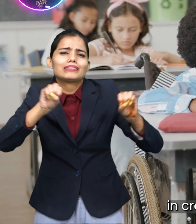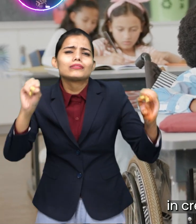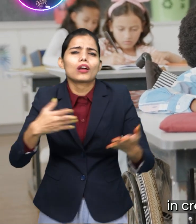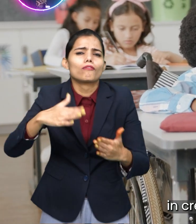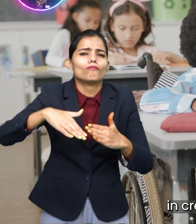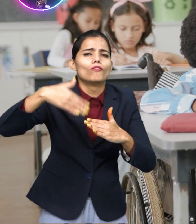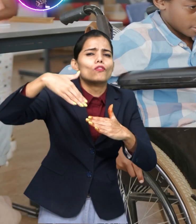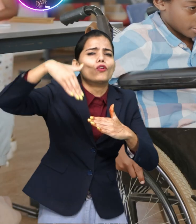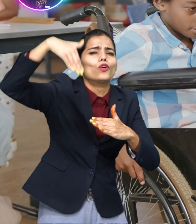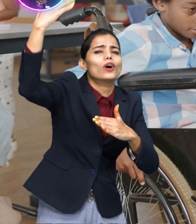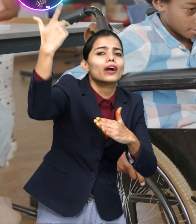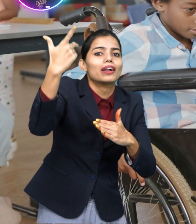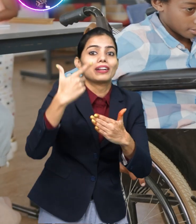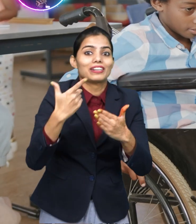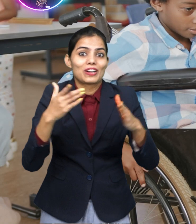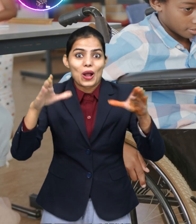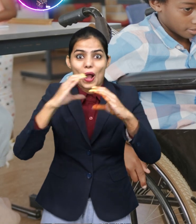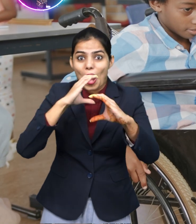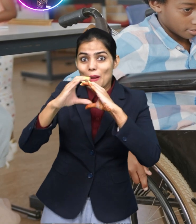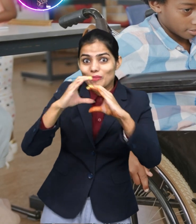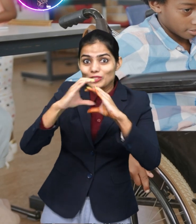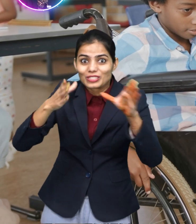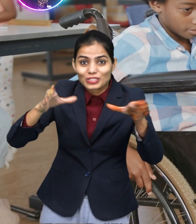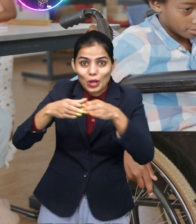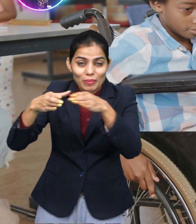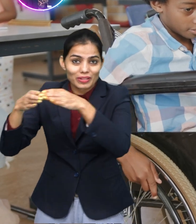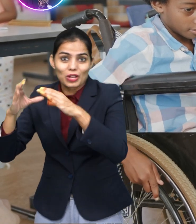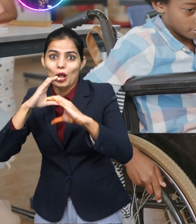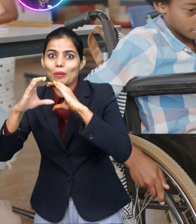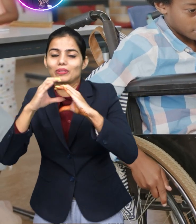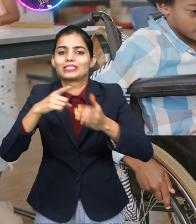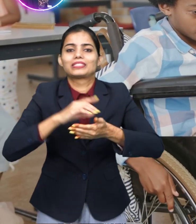future in the community.